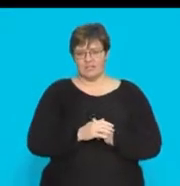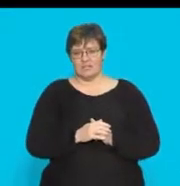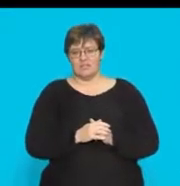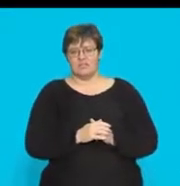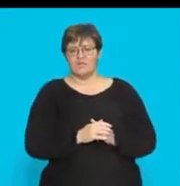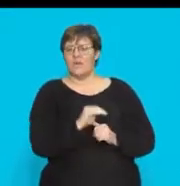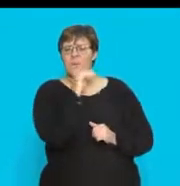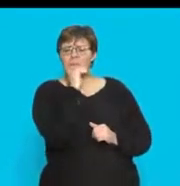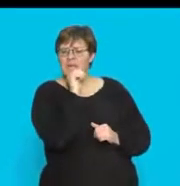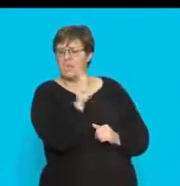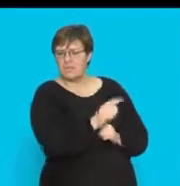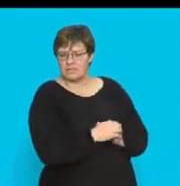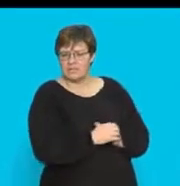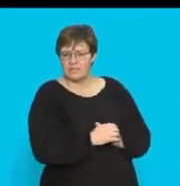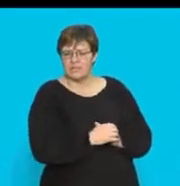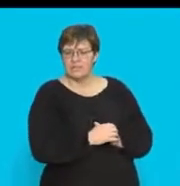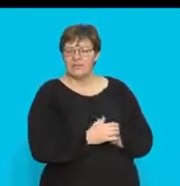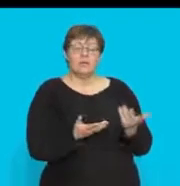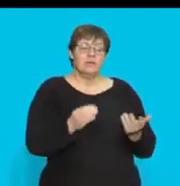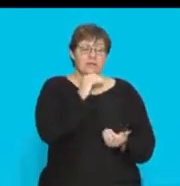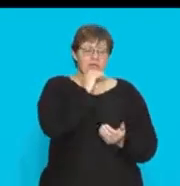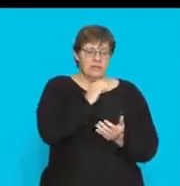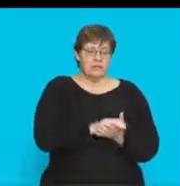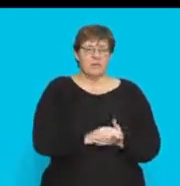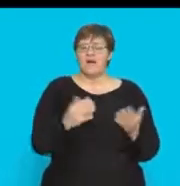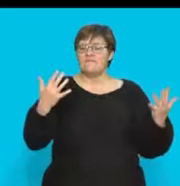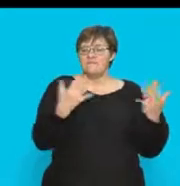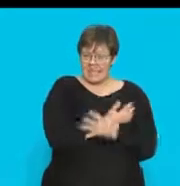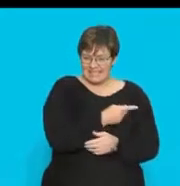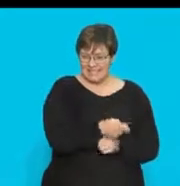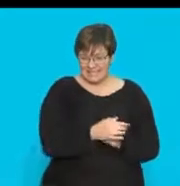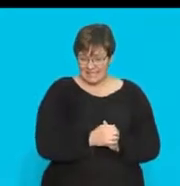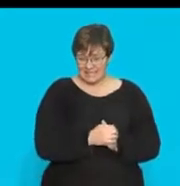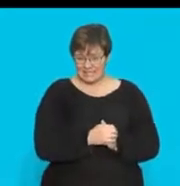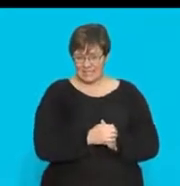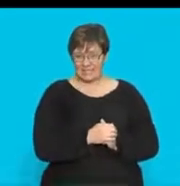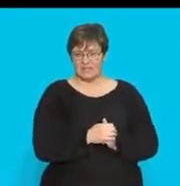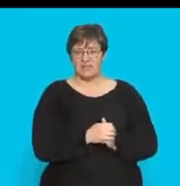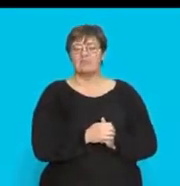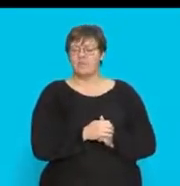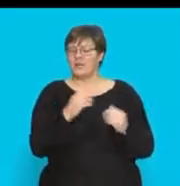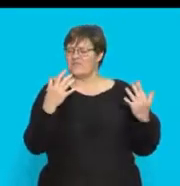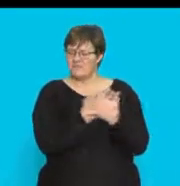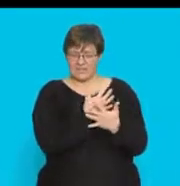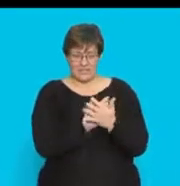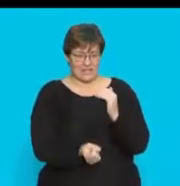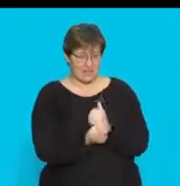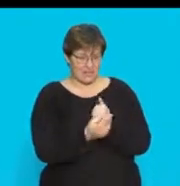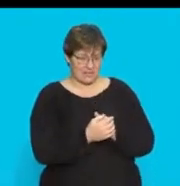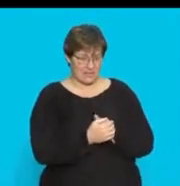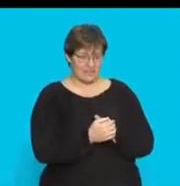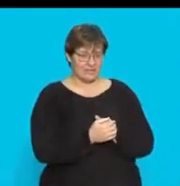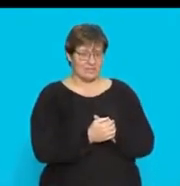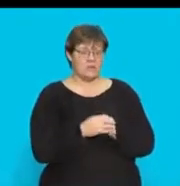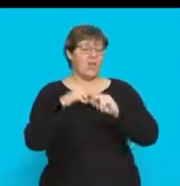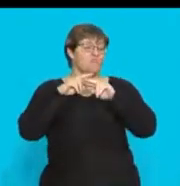right? But what does that mean for us? It means quick. Right, guys, it's quick. Right, I